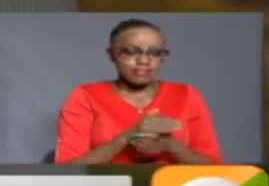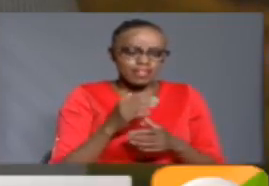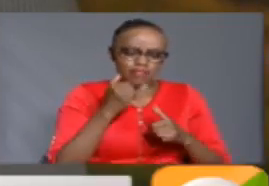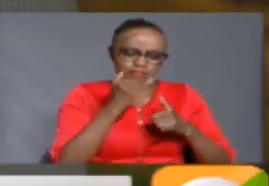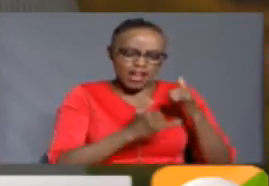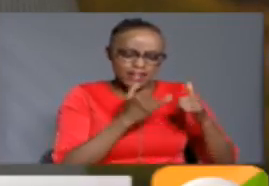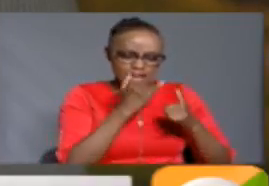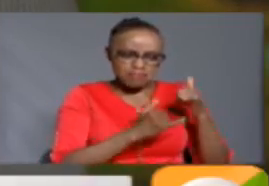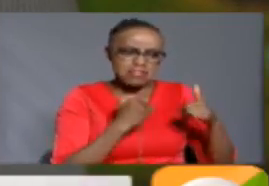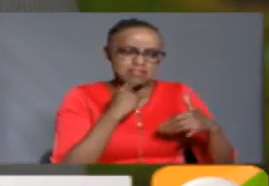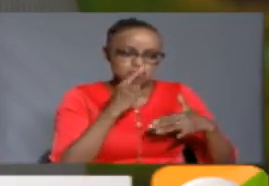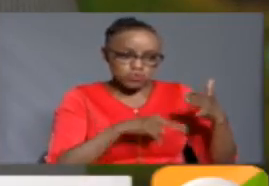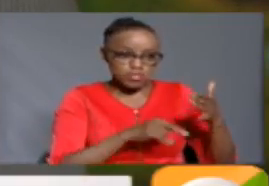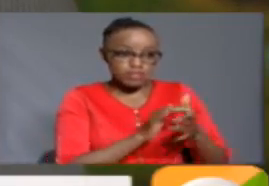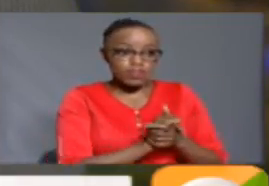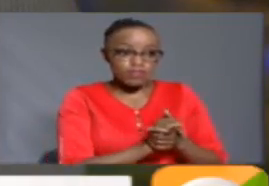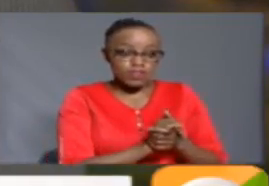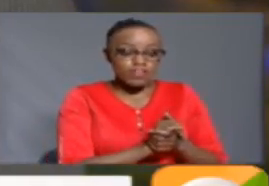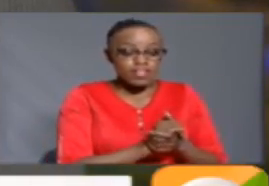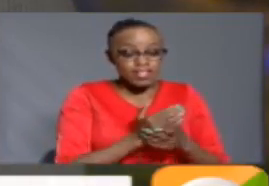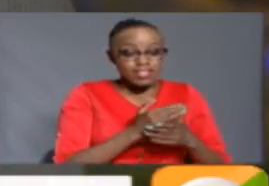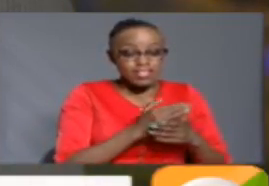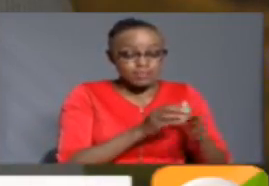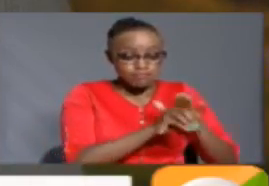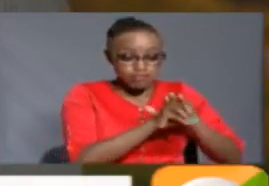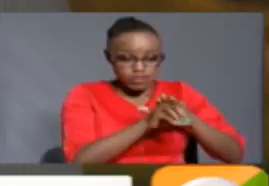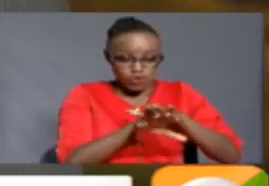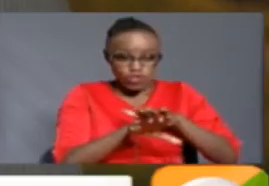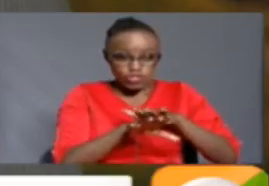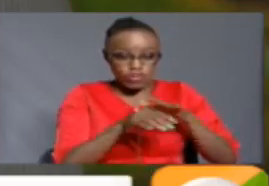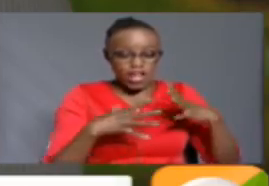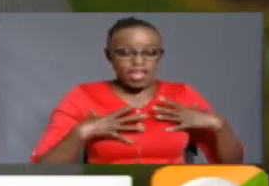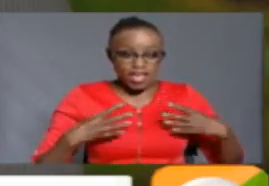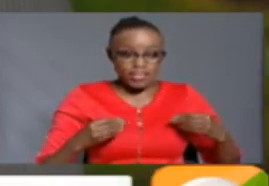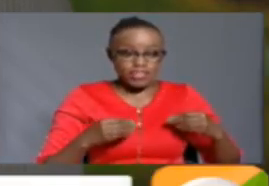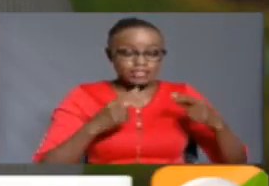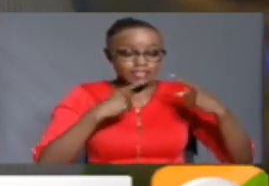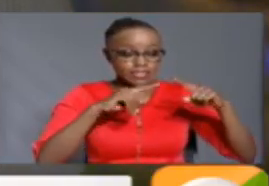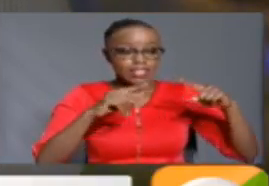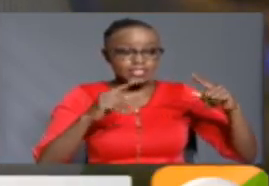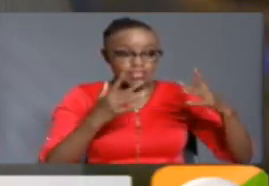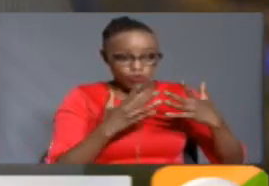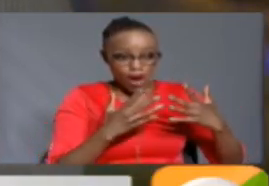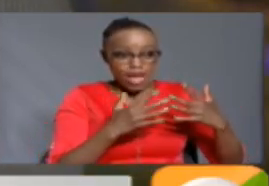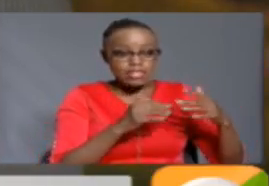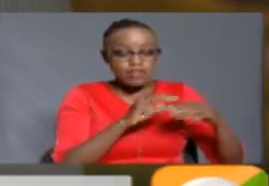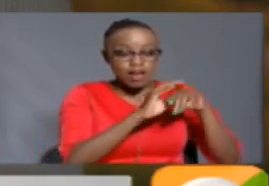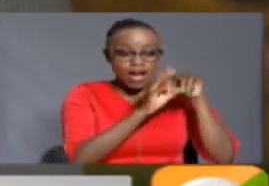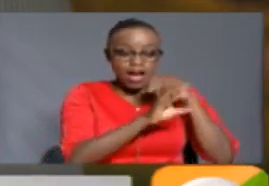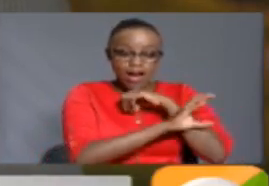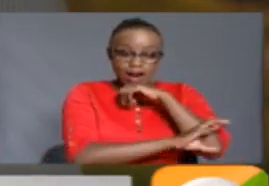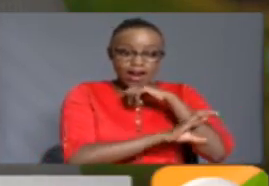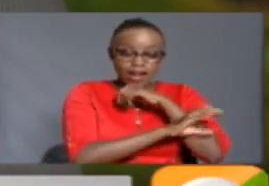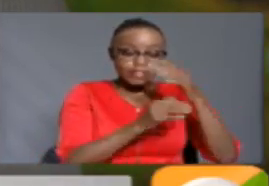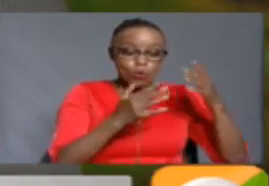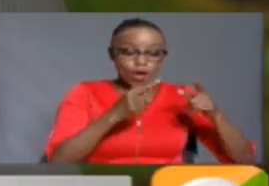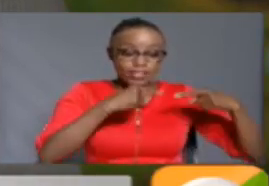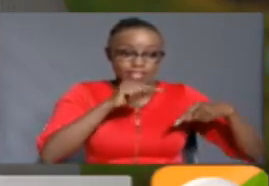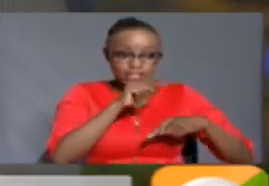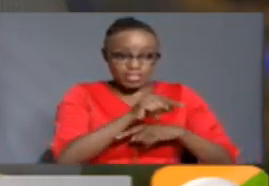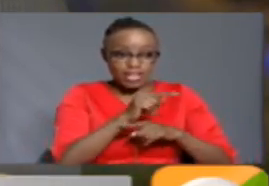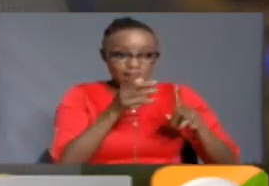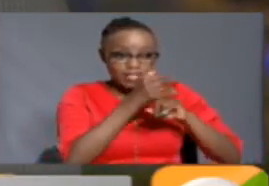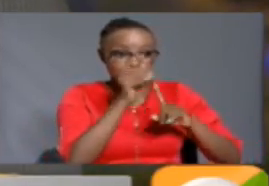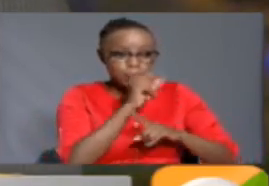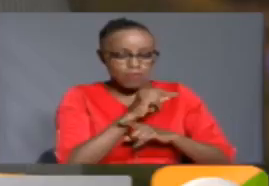Lastly is to say that decentralization of health, where it has been successful, and in countries where it has been successful, it has been